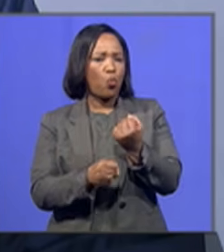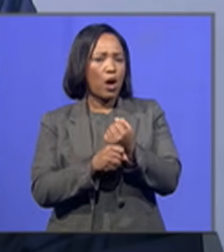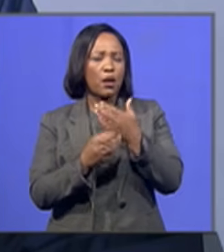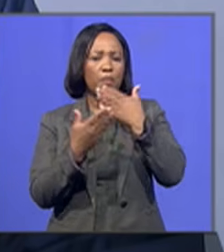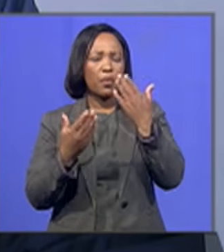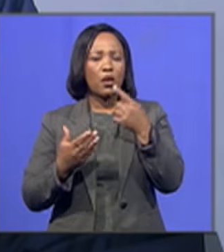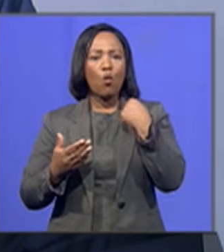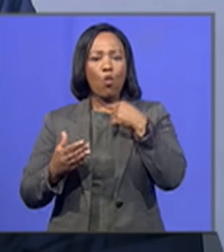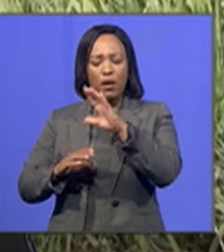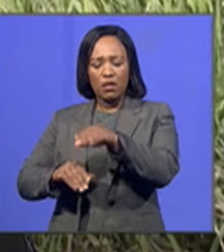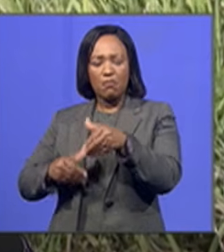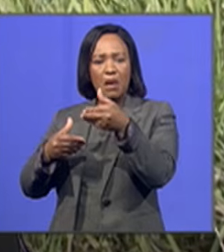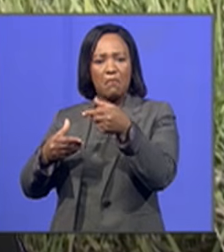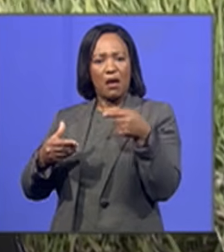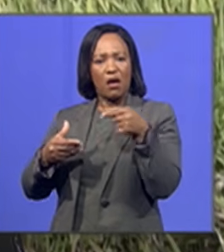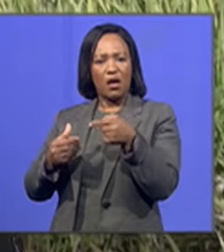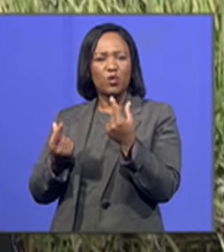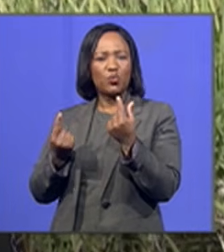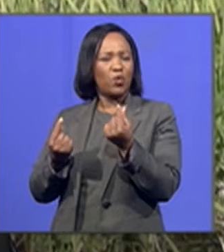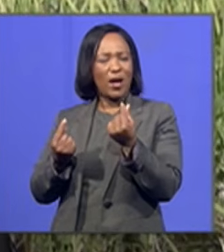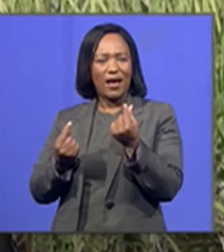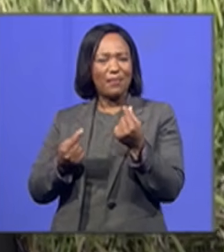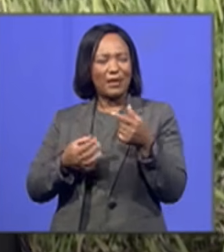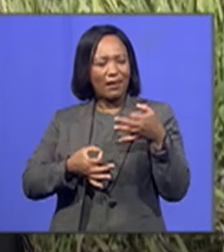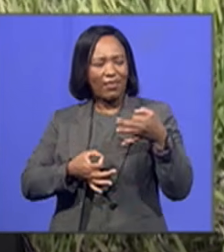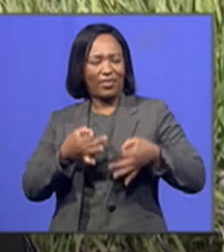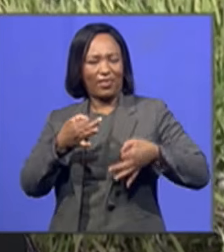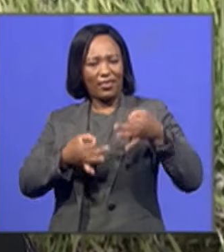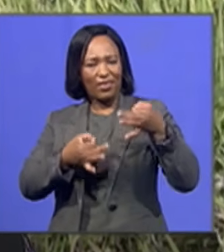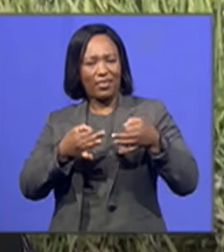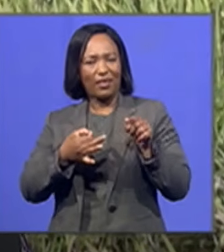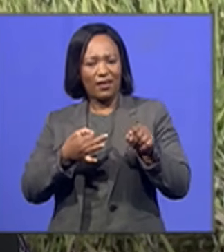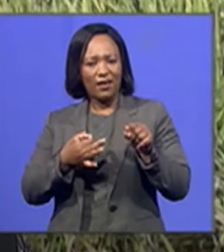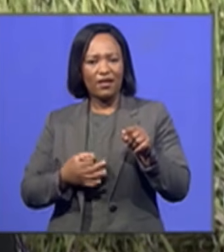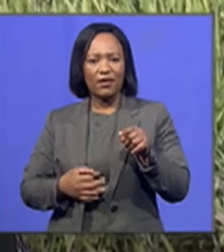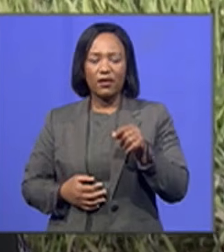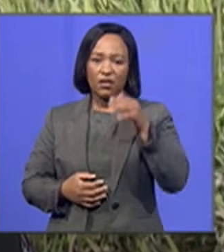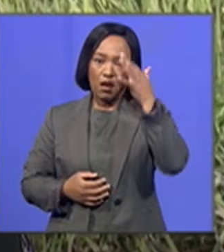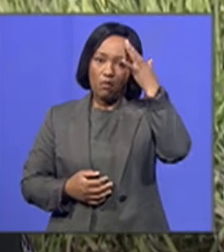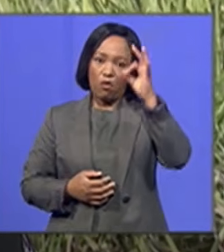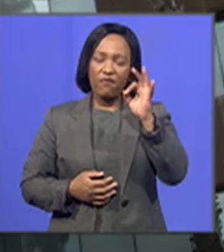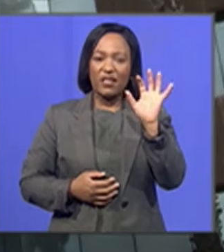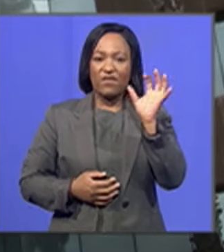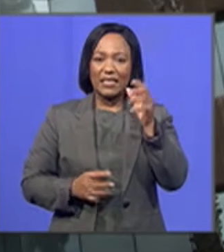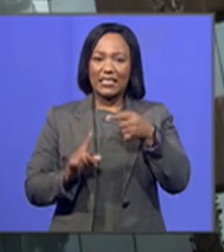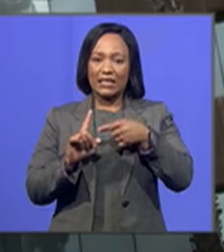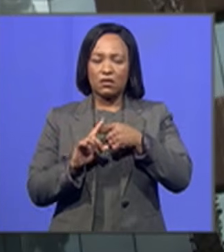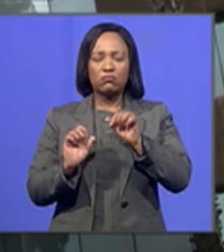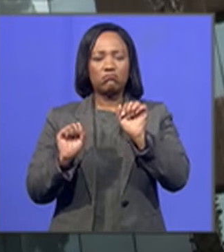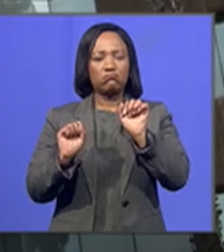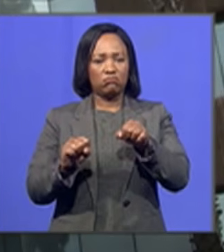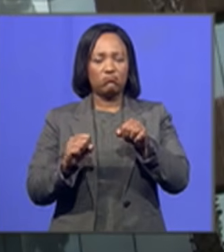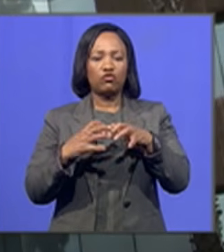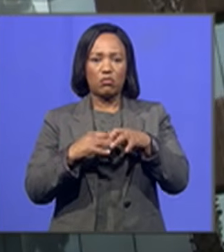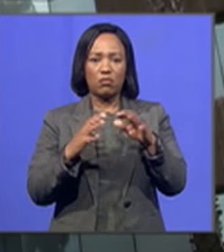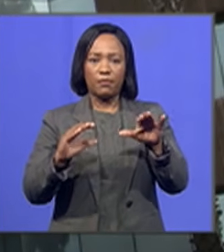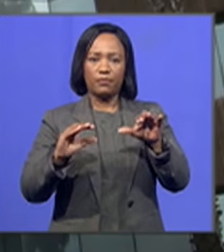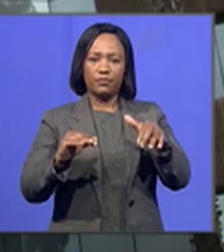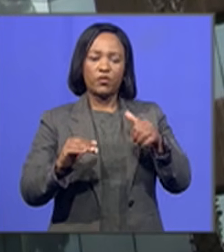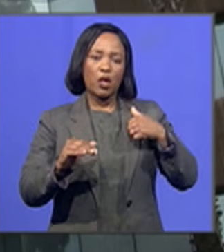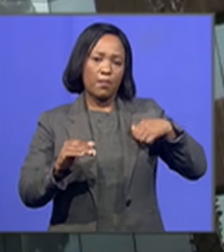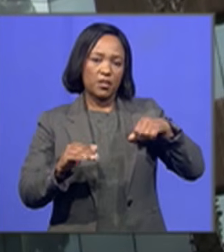white people buang ka sona. Moprofesa wa University ya Freestata o dumelana le setheo seno a re bo masepala ba tlhoka baeteledipele